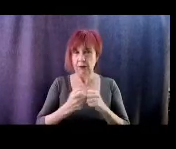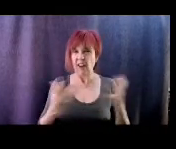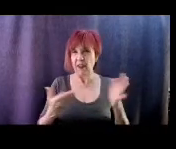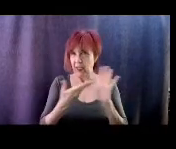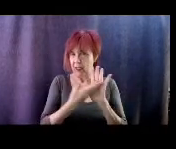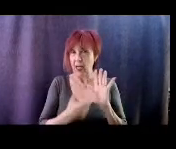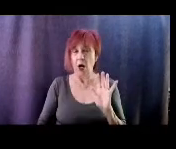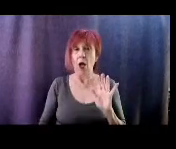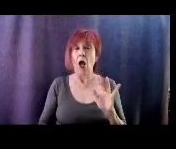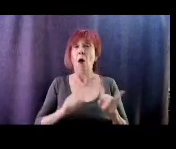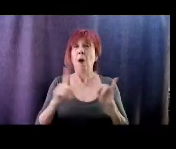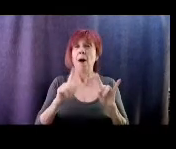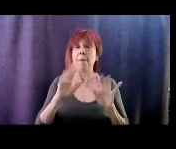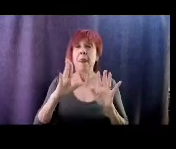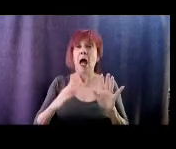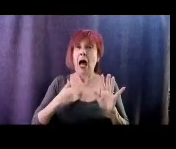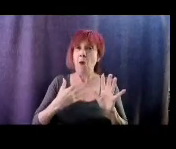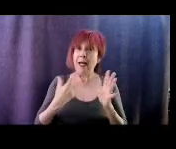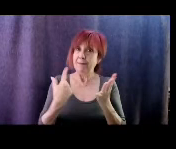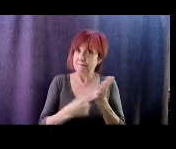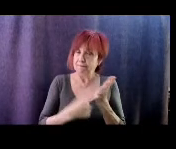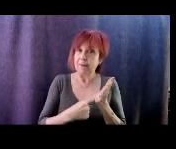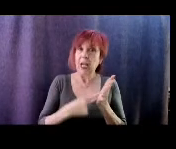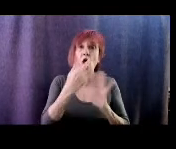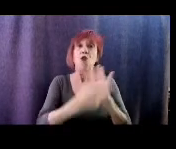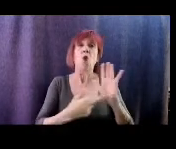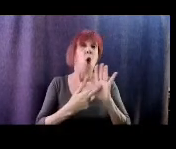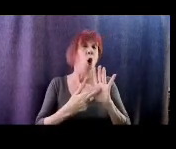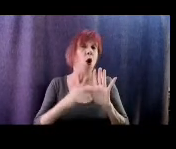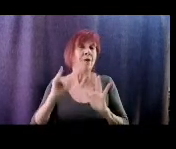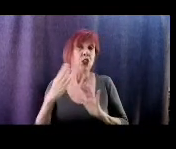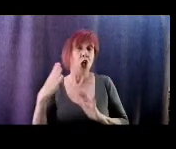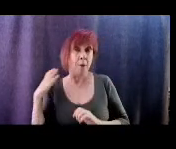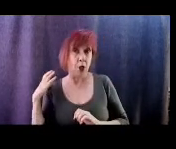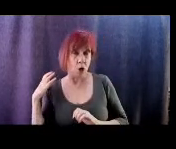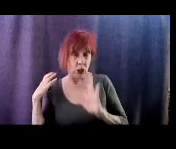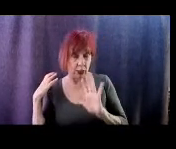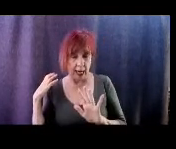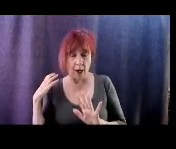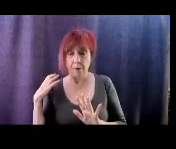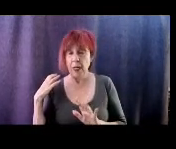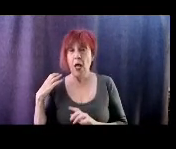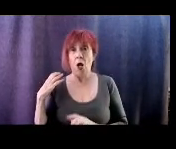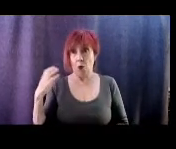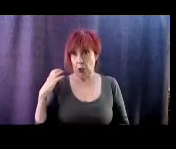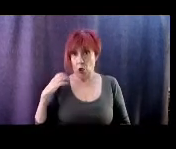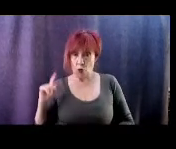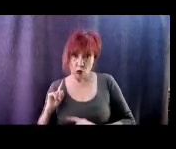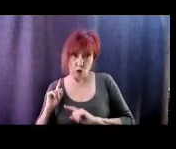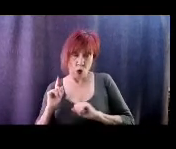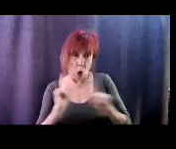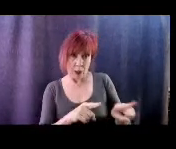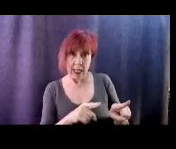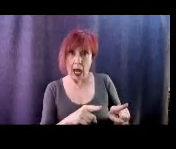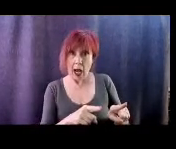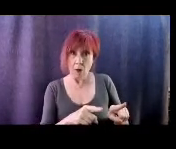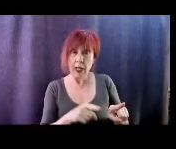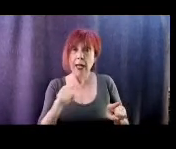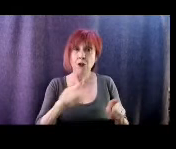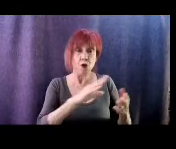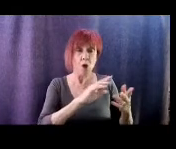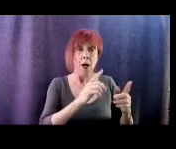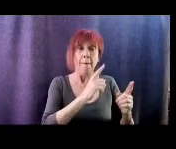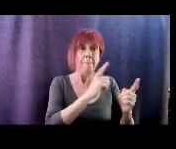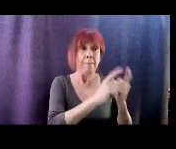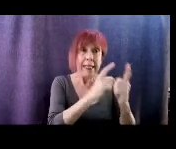as a job coach. A lot of times when you go into the community, you are what that community sees, what that business sees. You